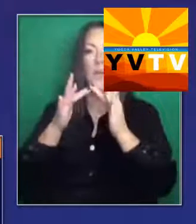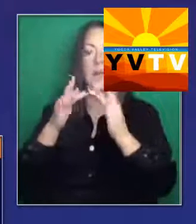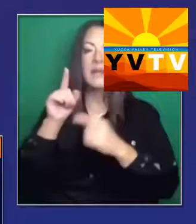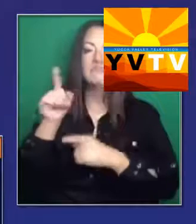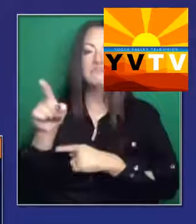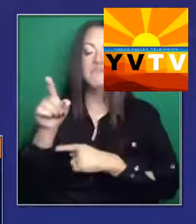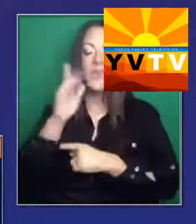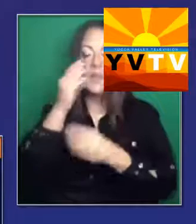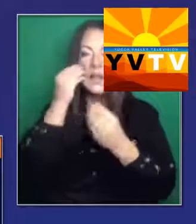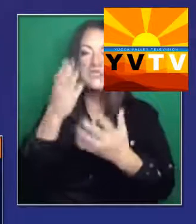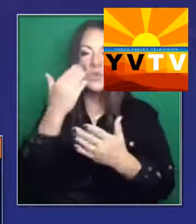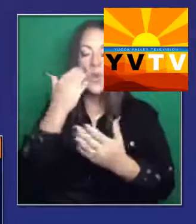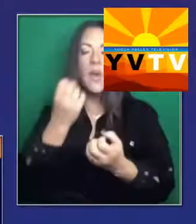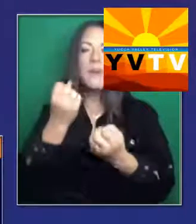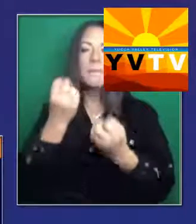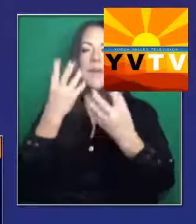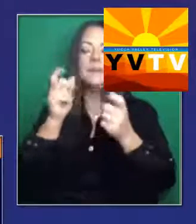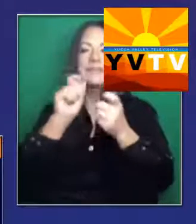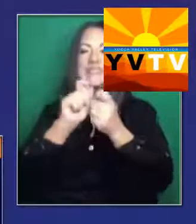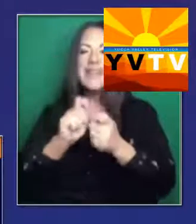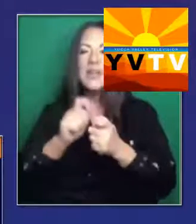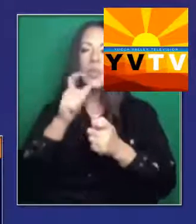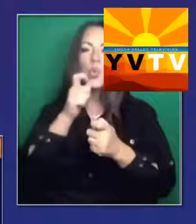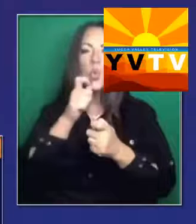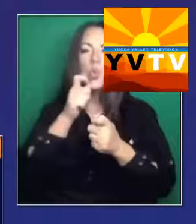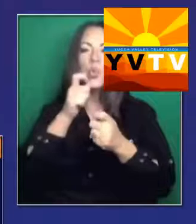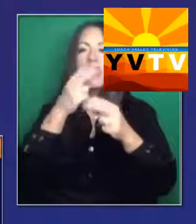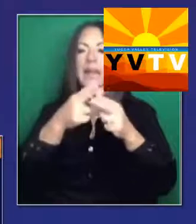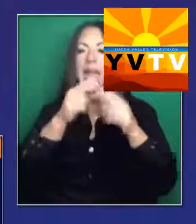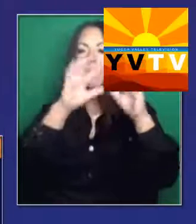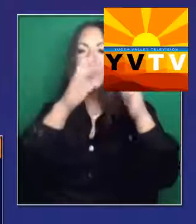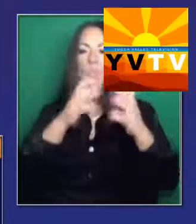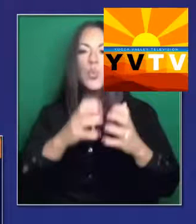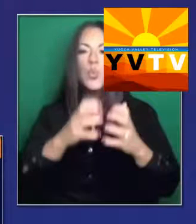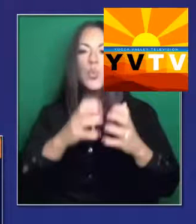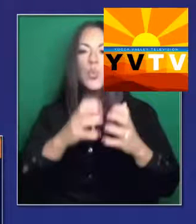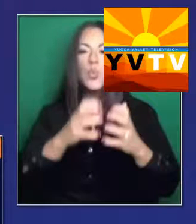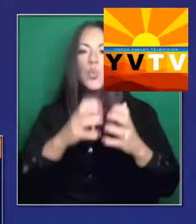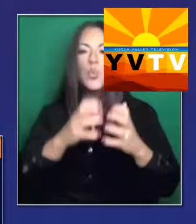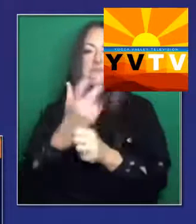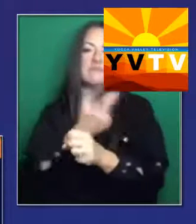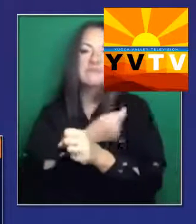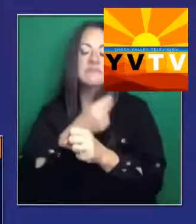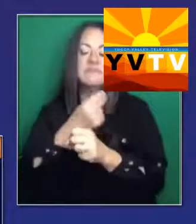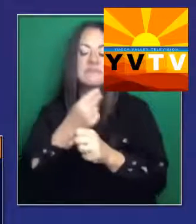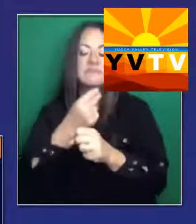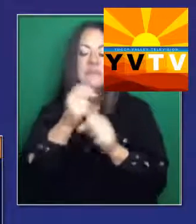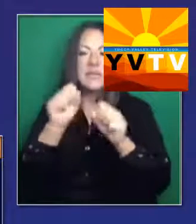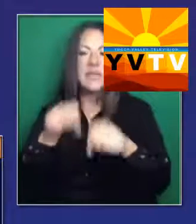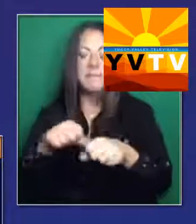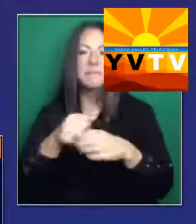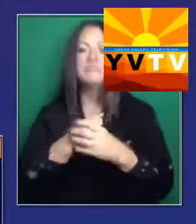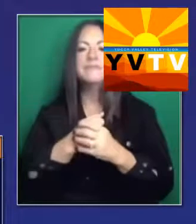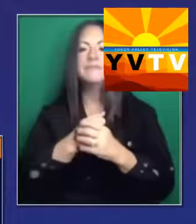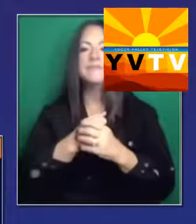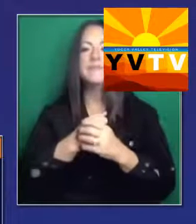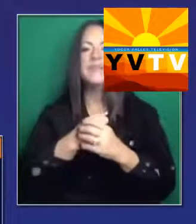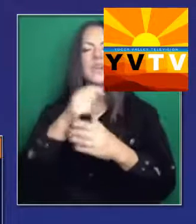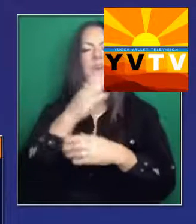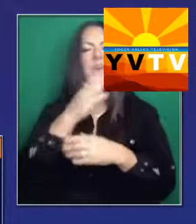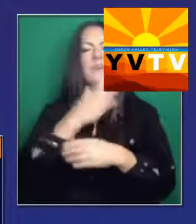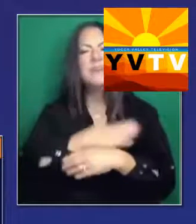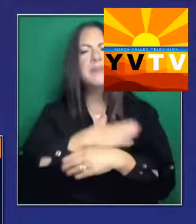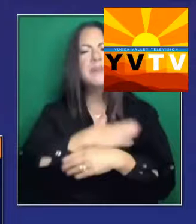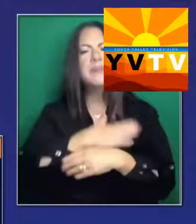includes, I imagine, many of you that may be tuning in. But speaking of tuning in, encourage you to tune in on the 6th,